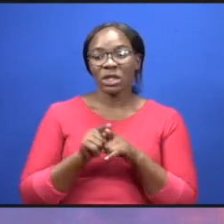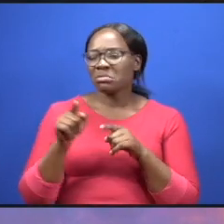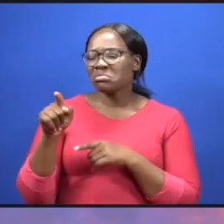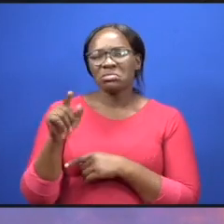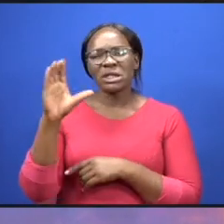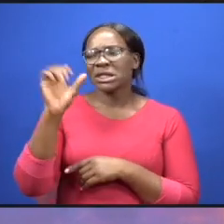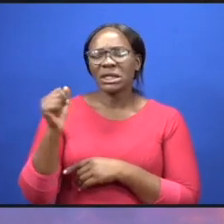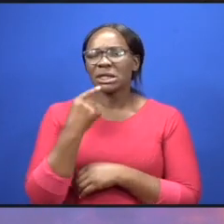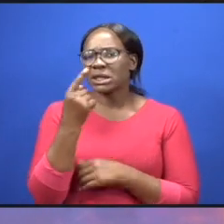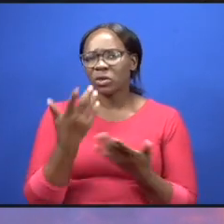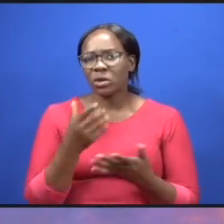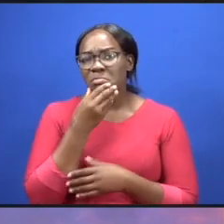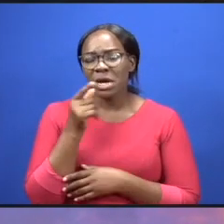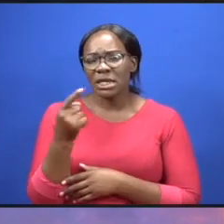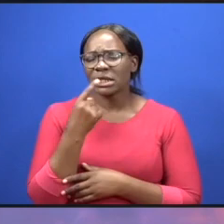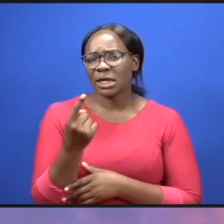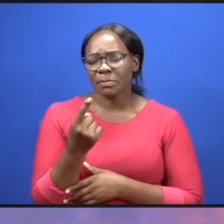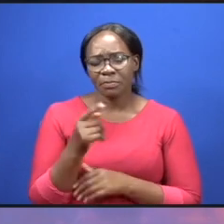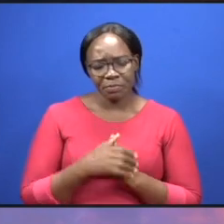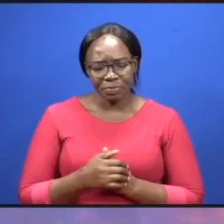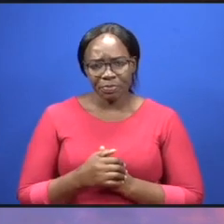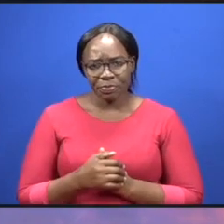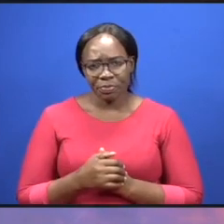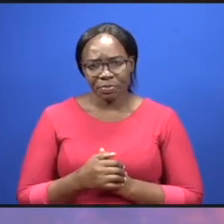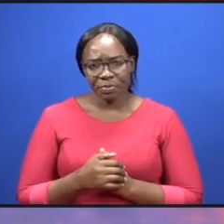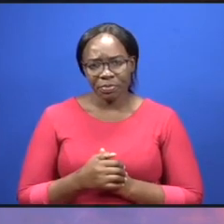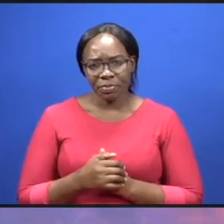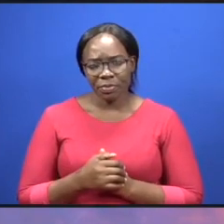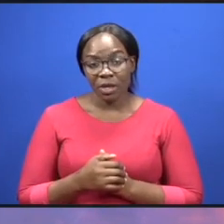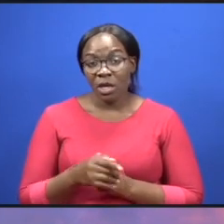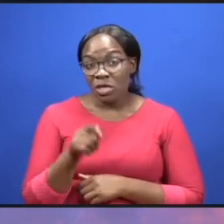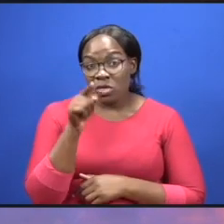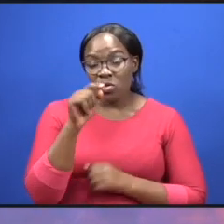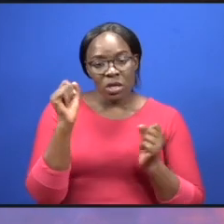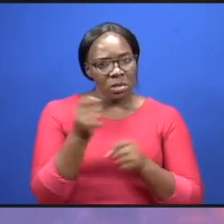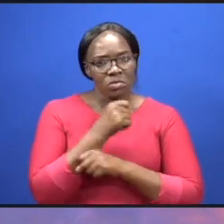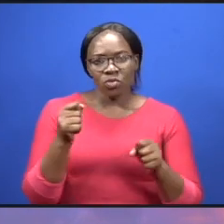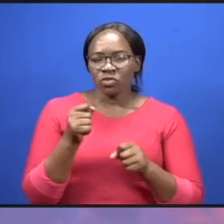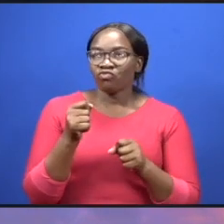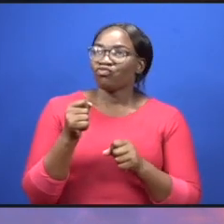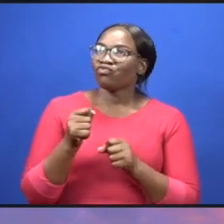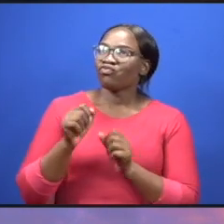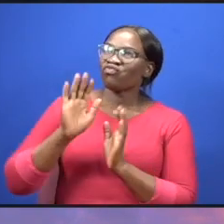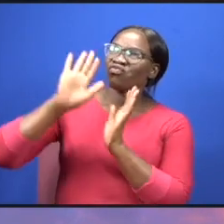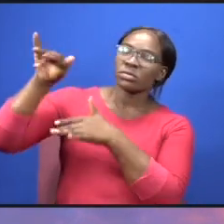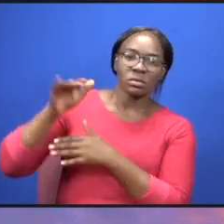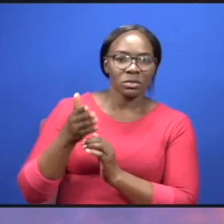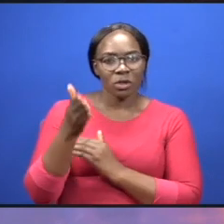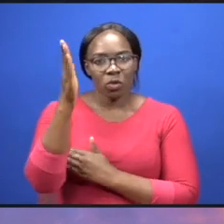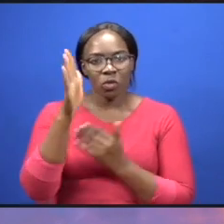words that he said in Mere Christianity. He said that you cannot put off this God